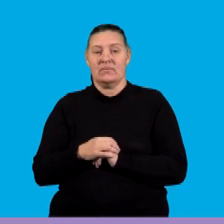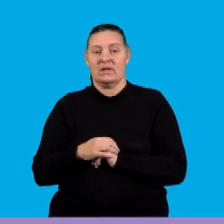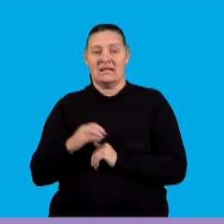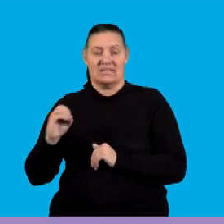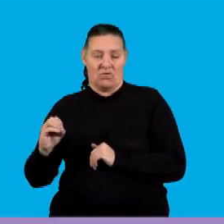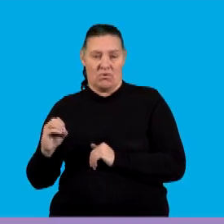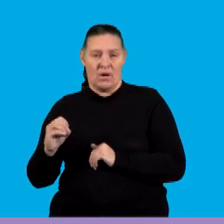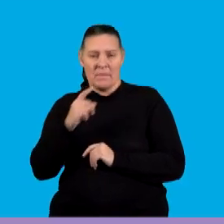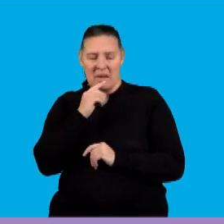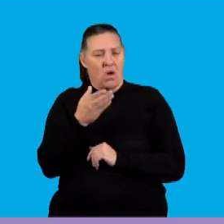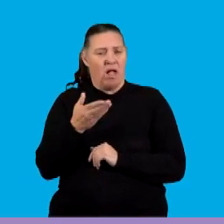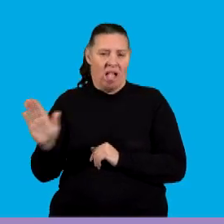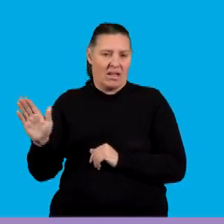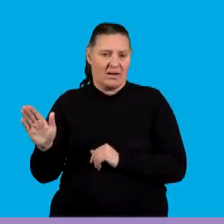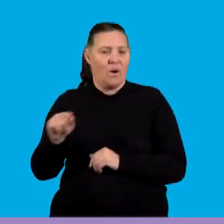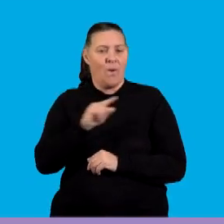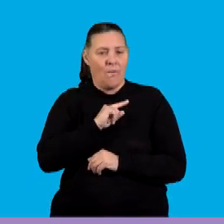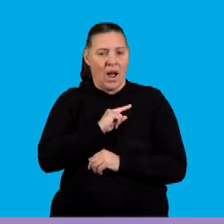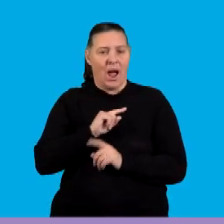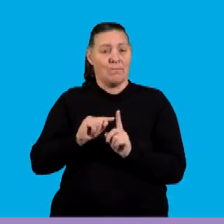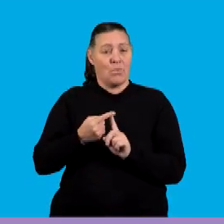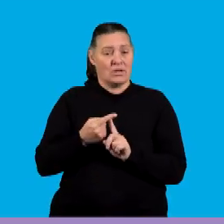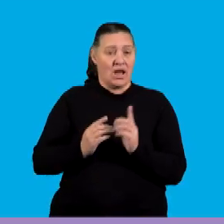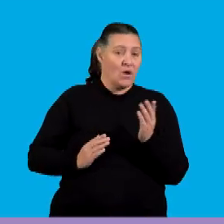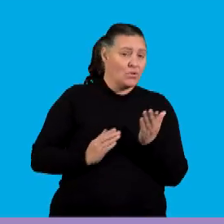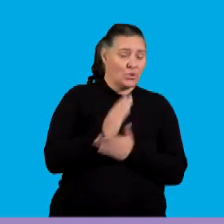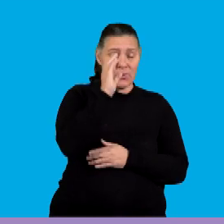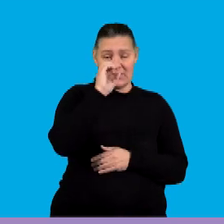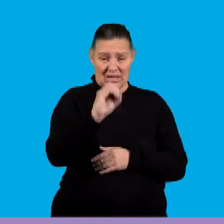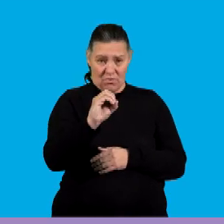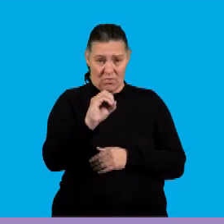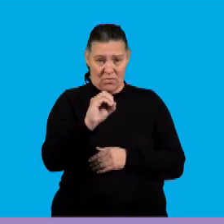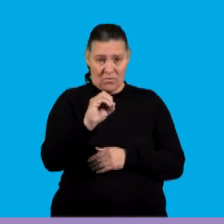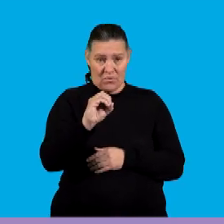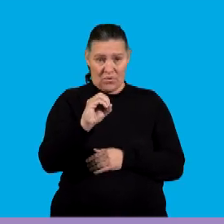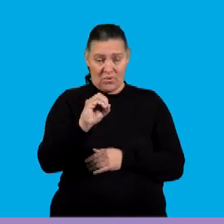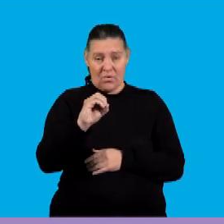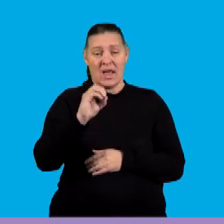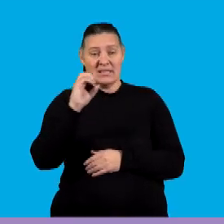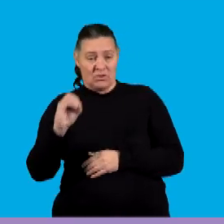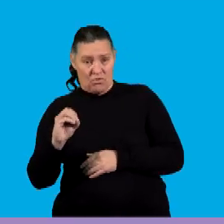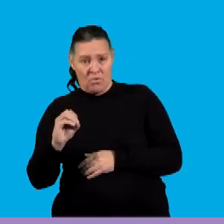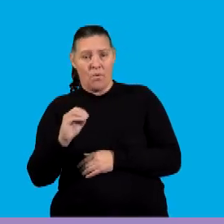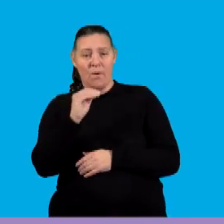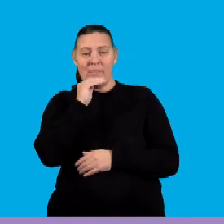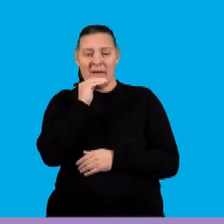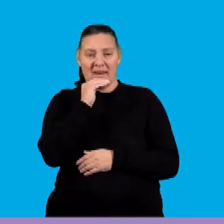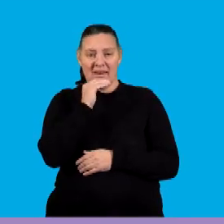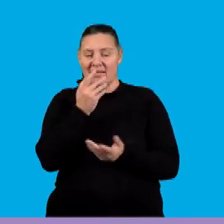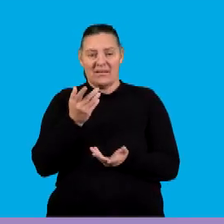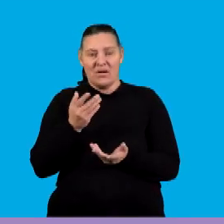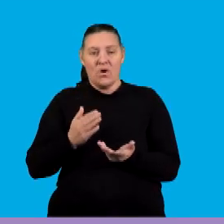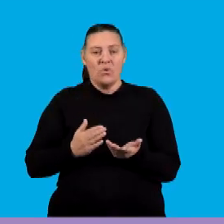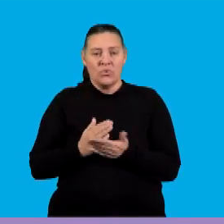But if you think about it, because the point is passing through point 0 and 0, that means that it is